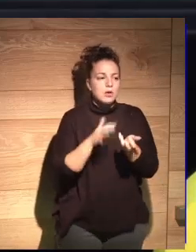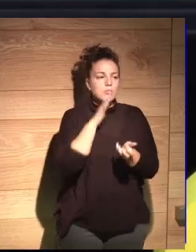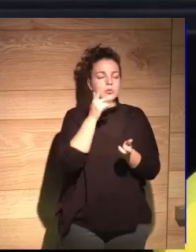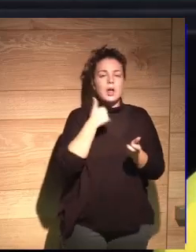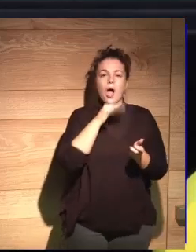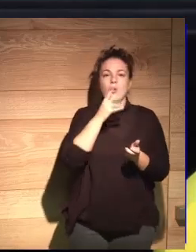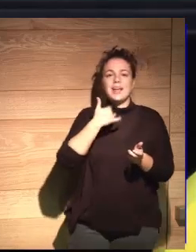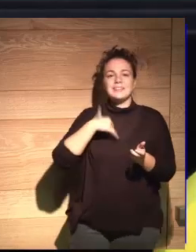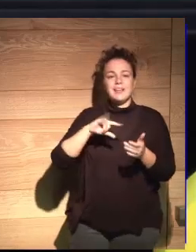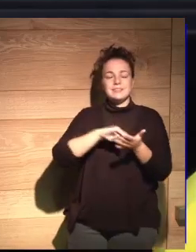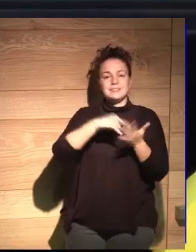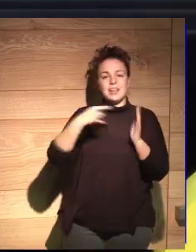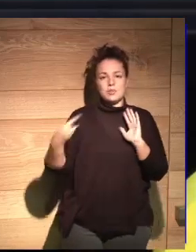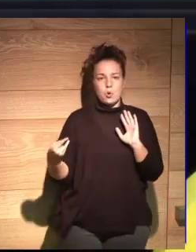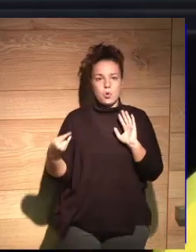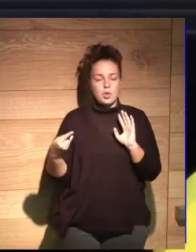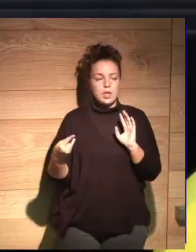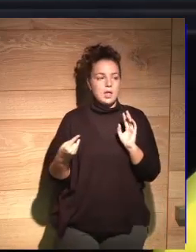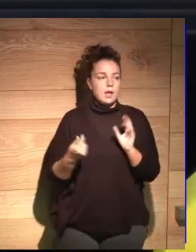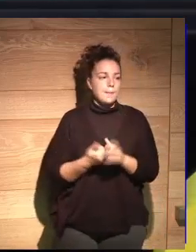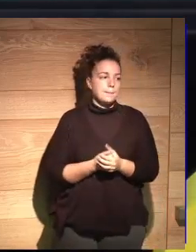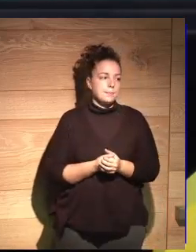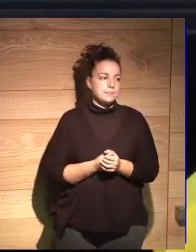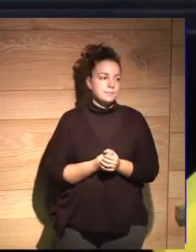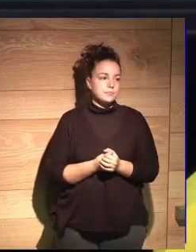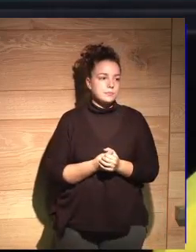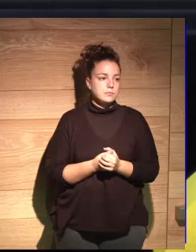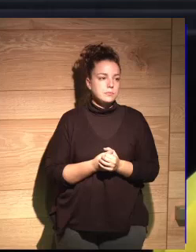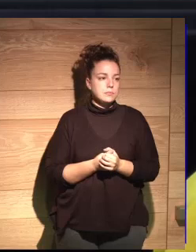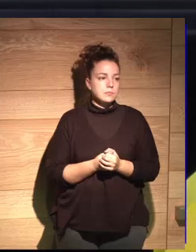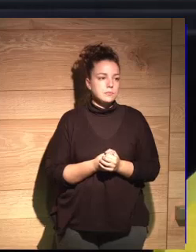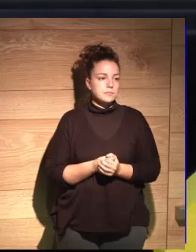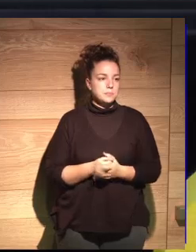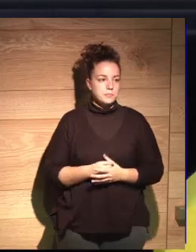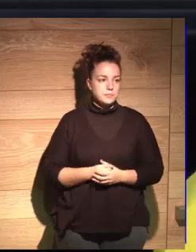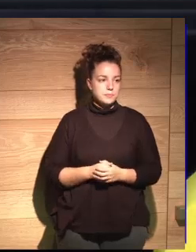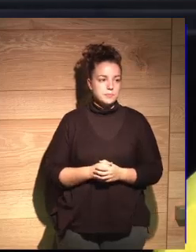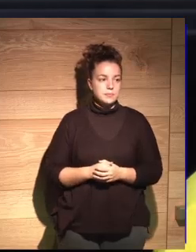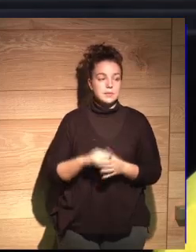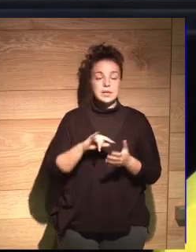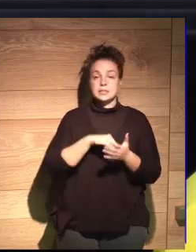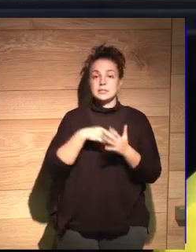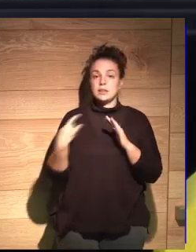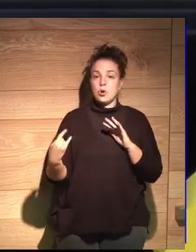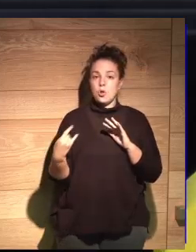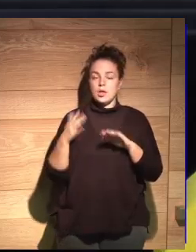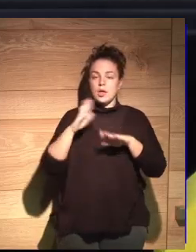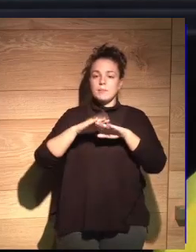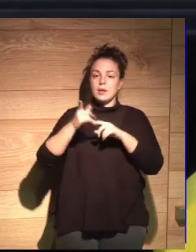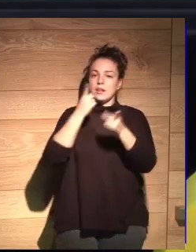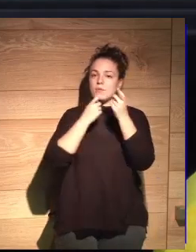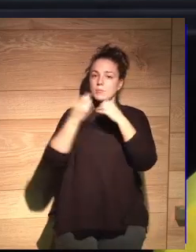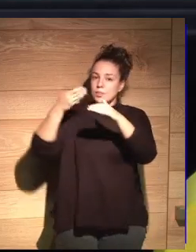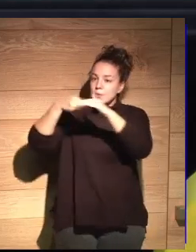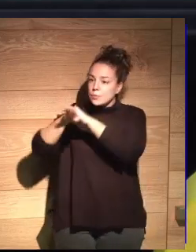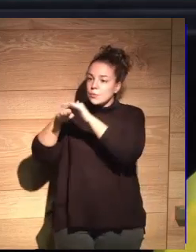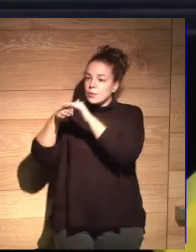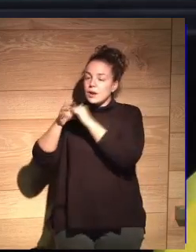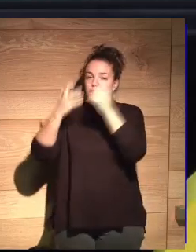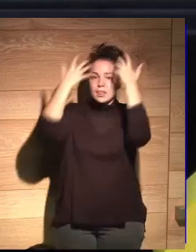parts of cooked boil. We have technology of accumulation